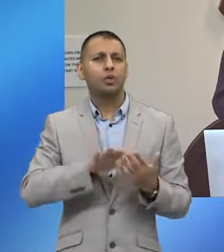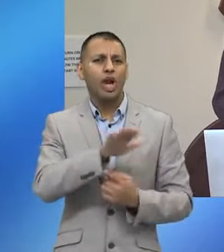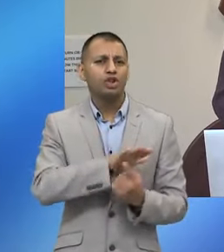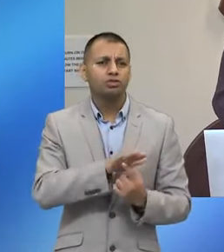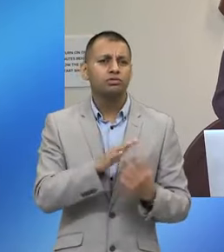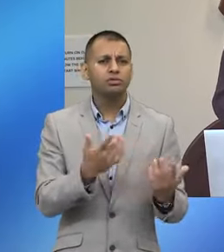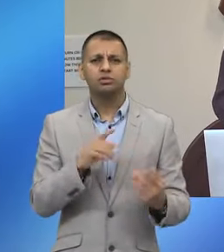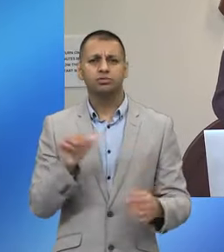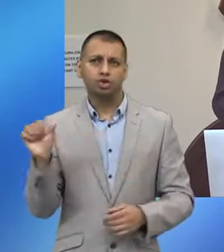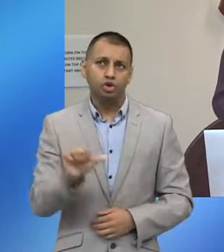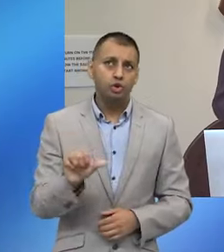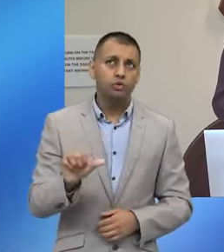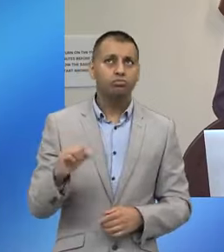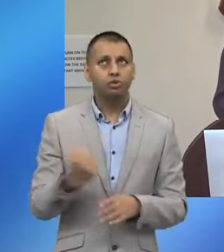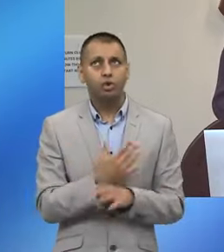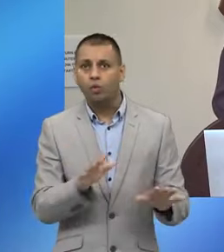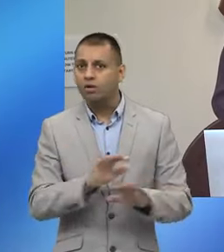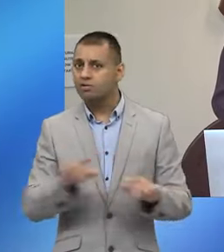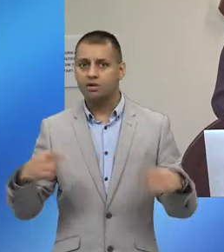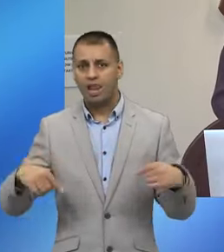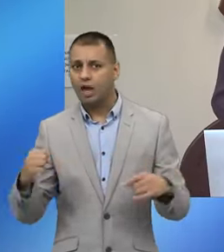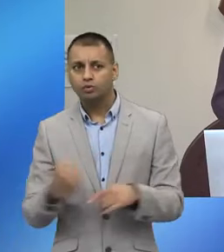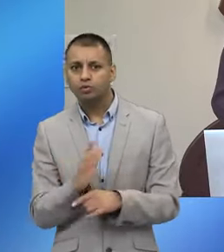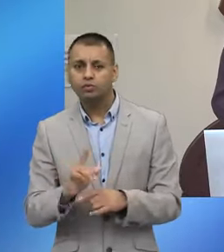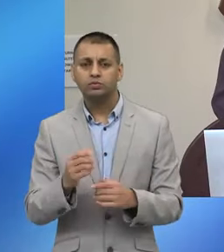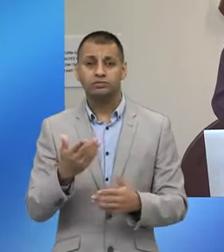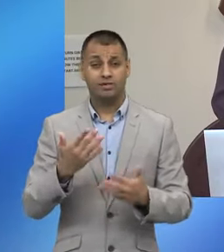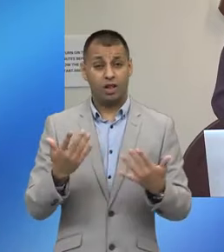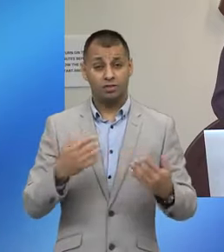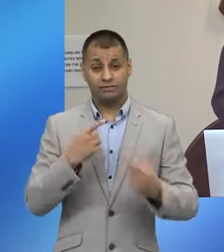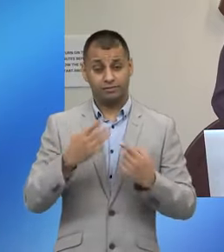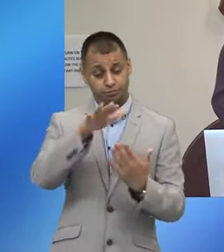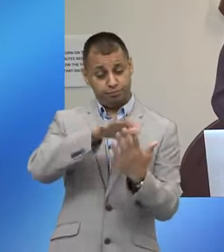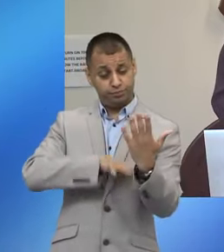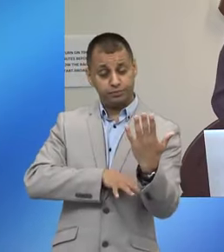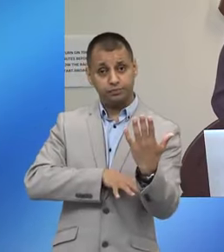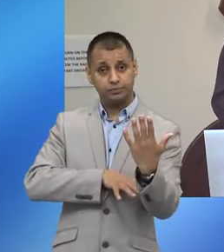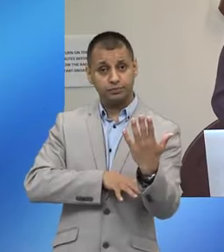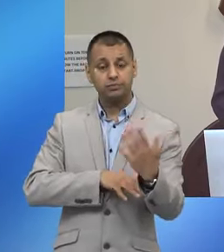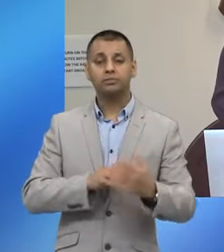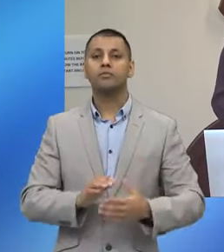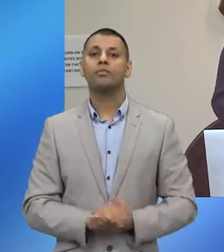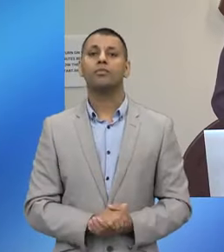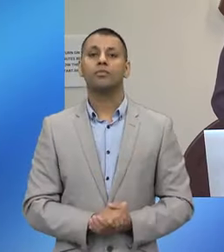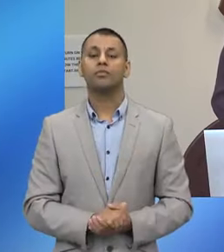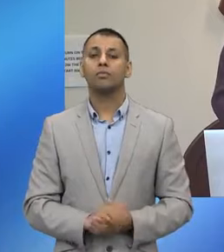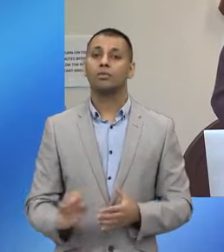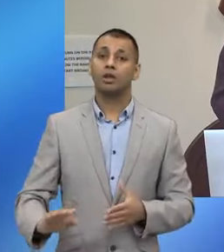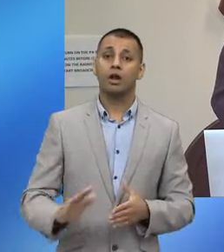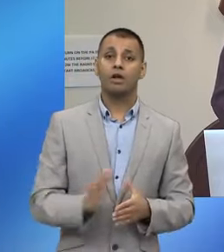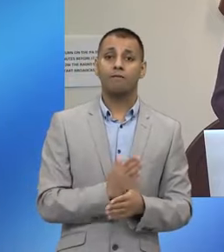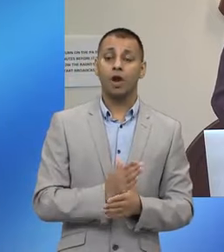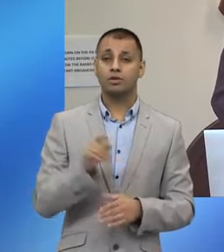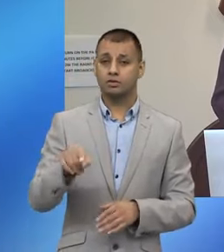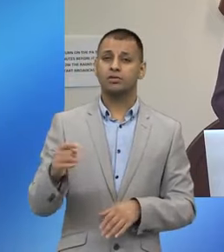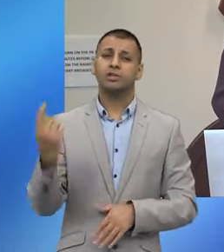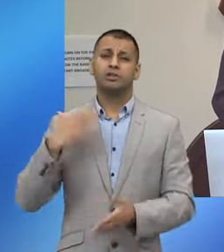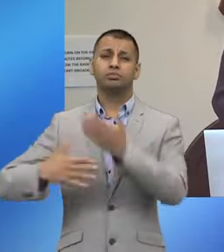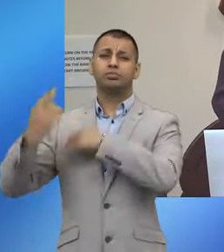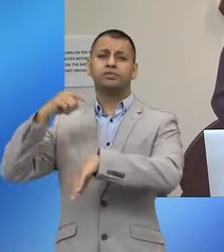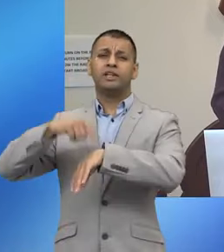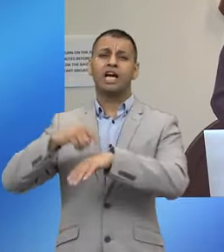we deal with it? What should we do? What should we not do? And a lot can be said for the people who are handicapped. First of all, we should know that in the